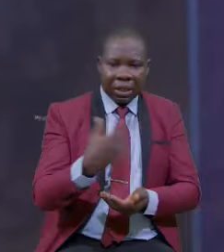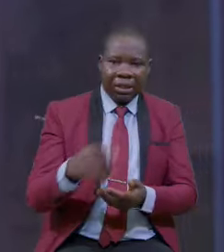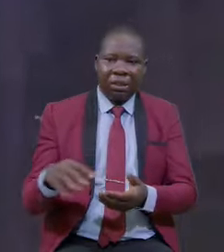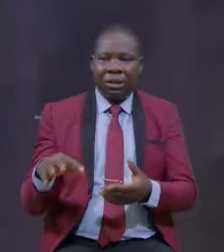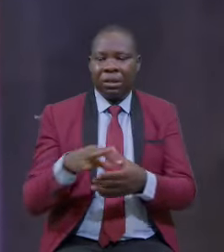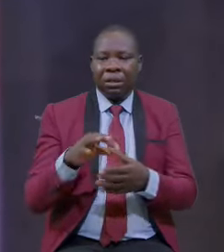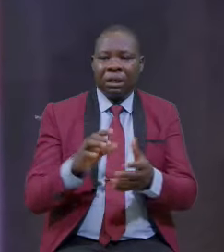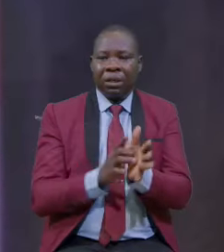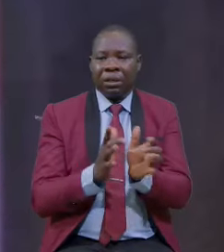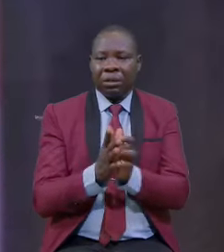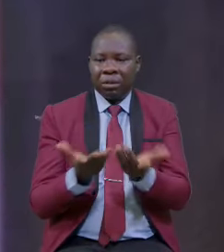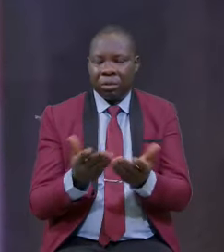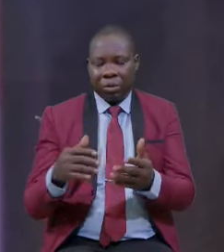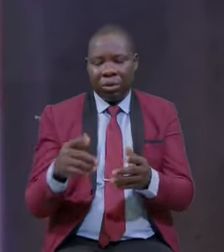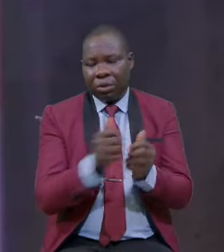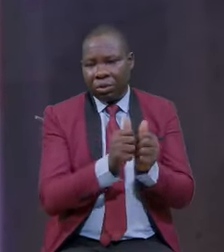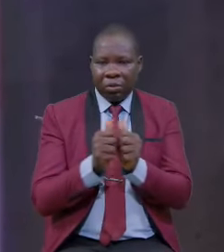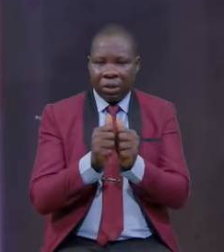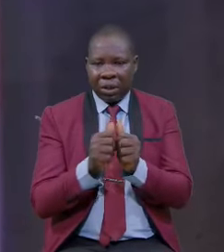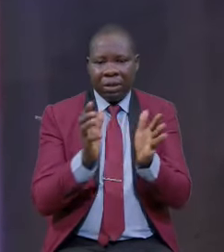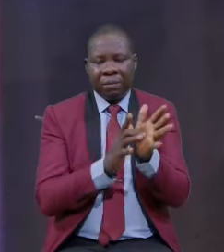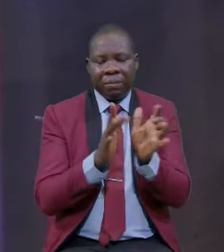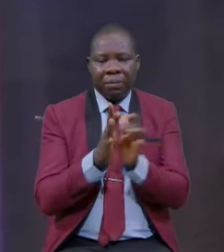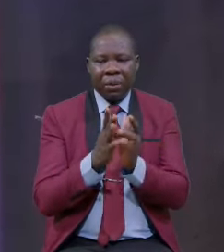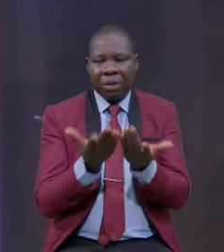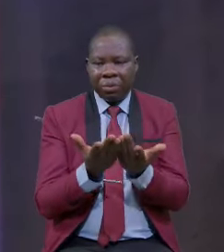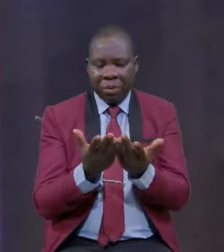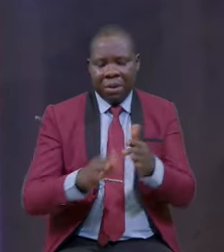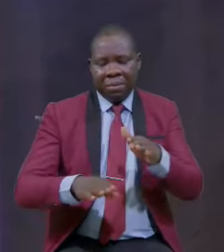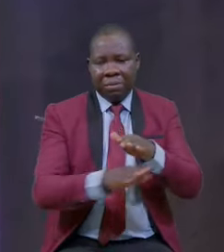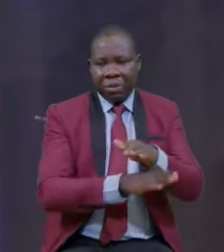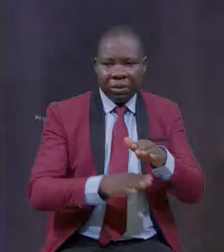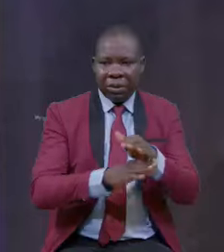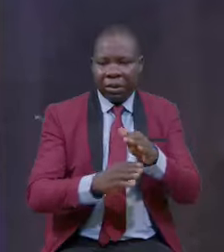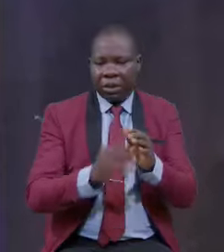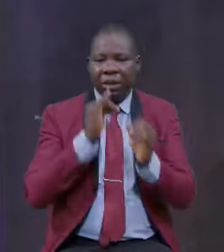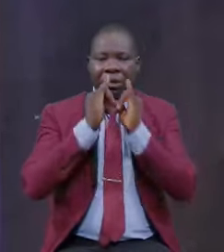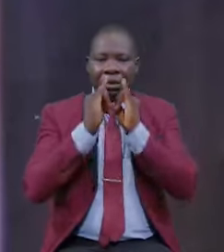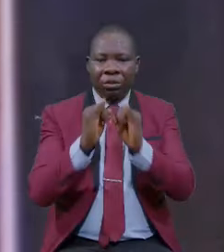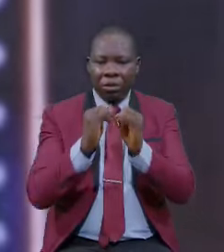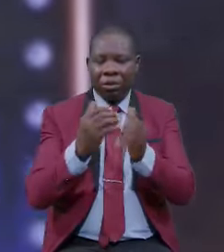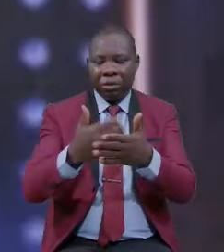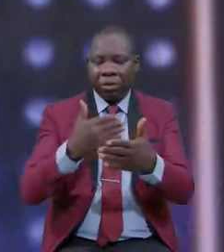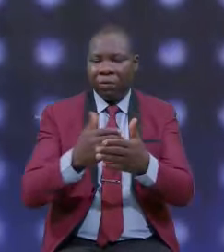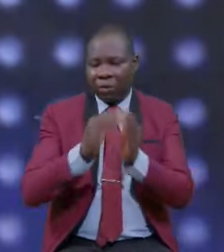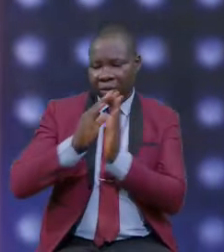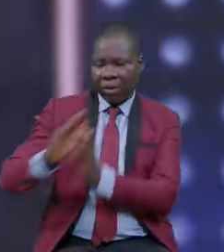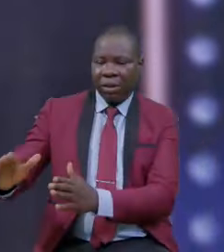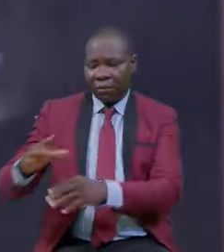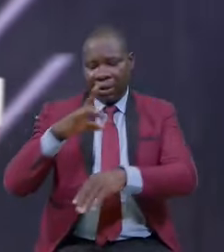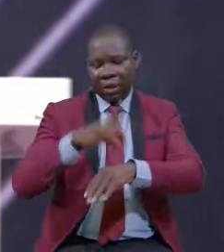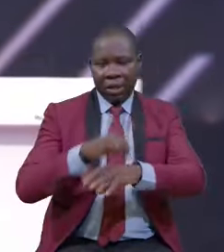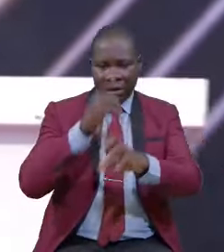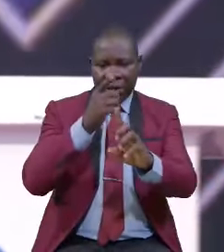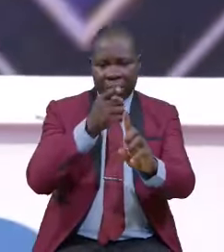basic instruction before living earth. Number two, we're looking